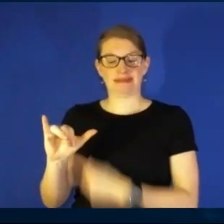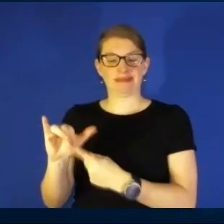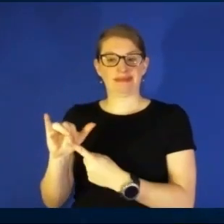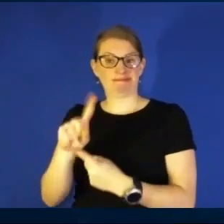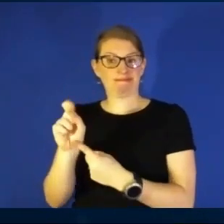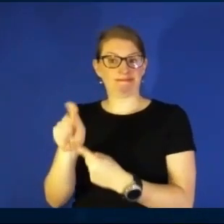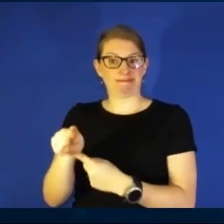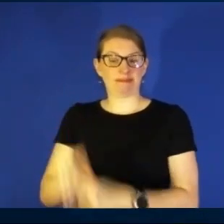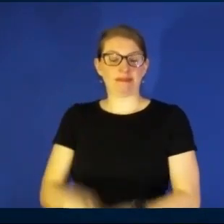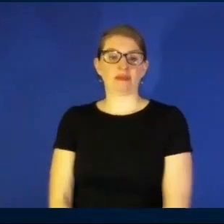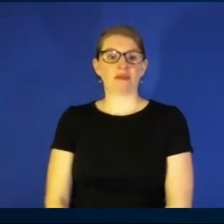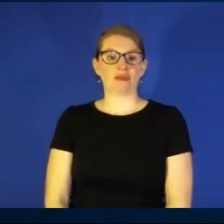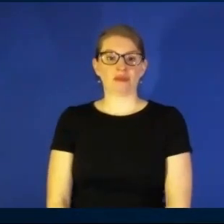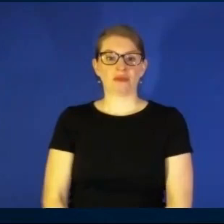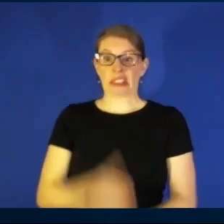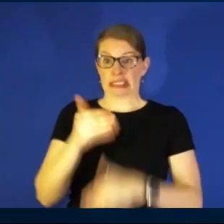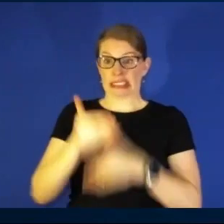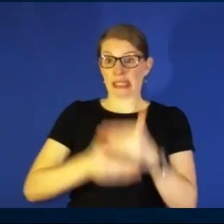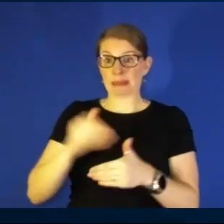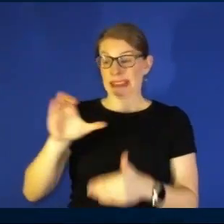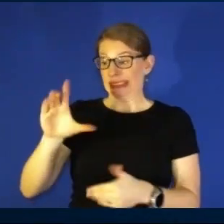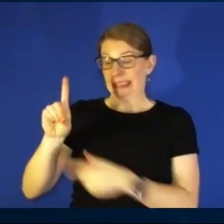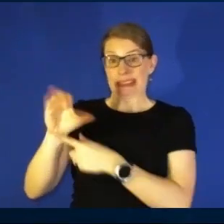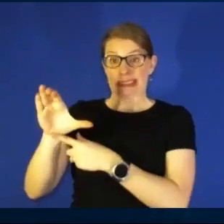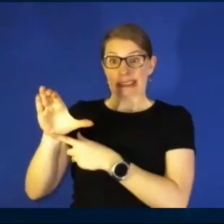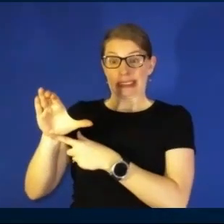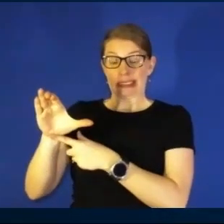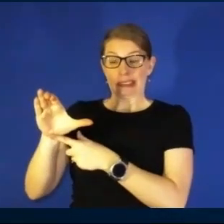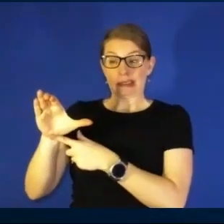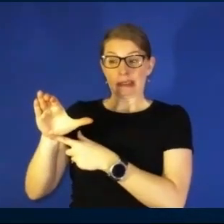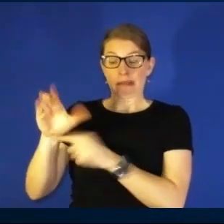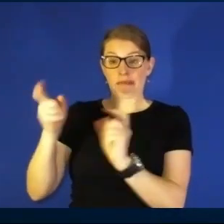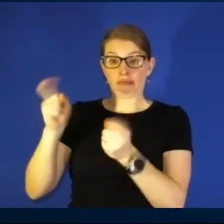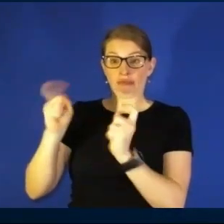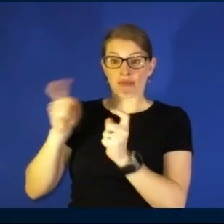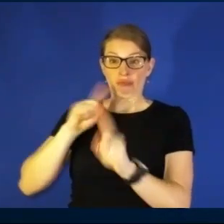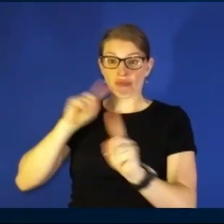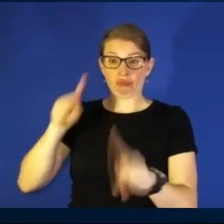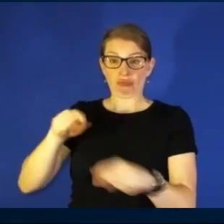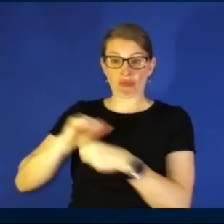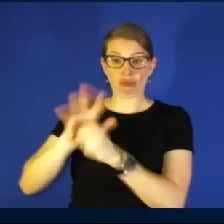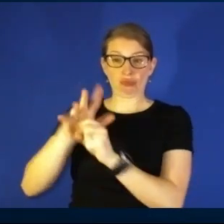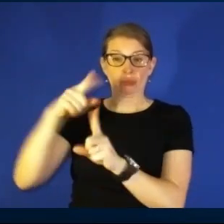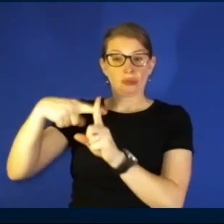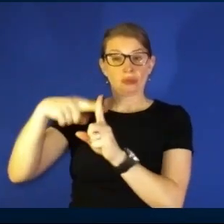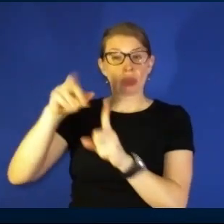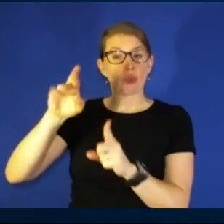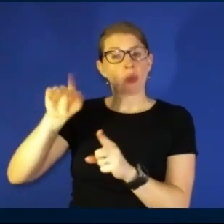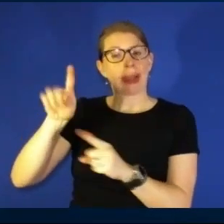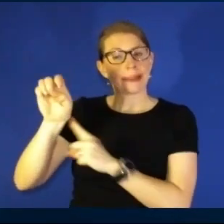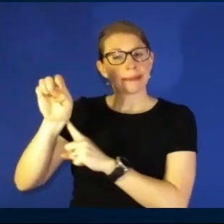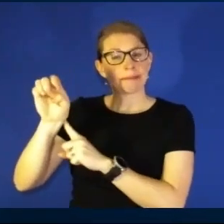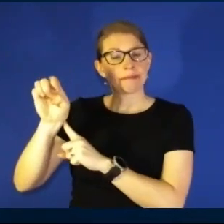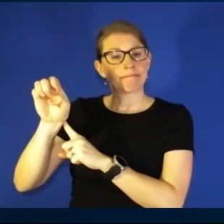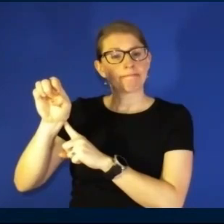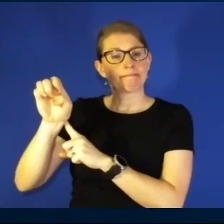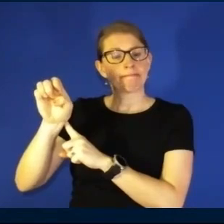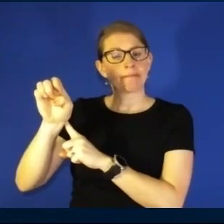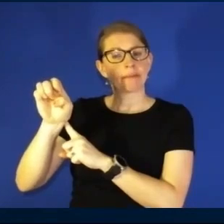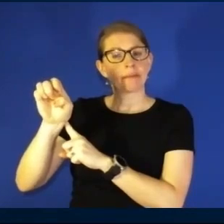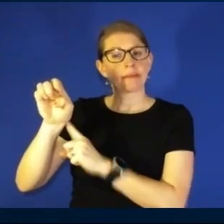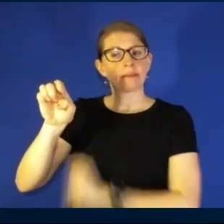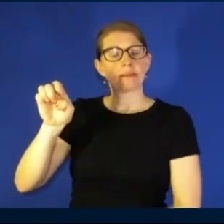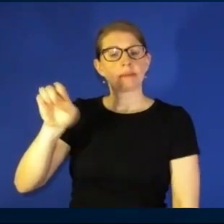what steps are the CDC taking to adjust the reported COVID positivity rates? Reported